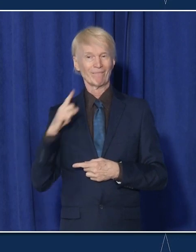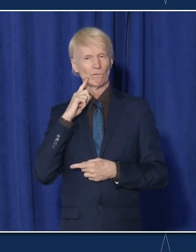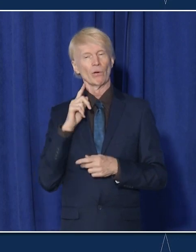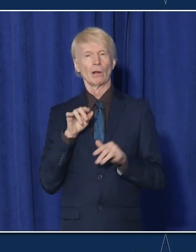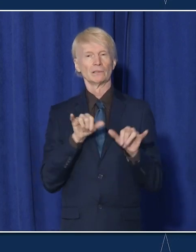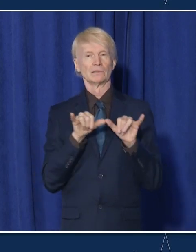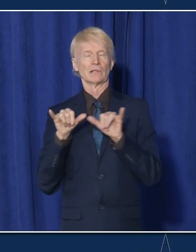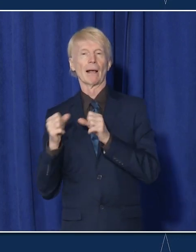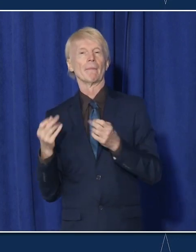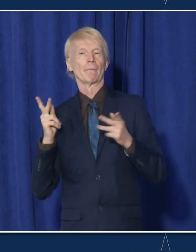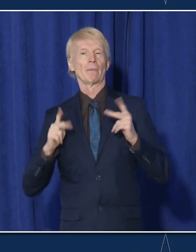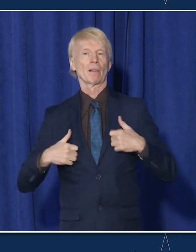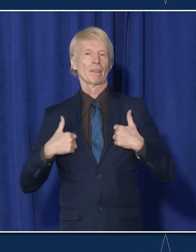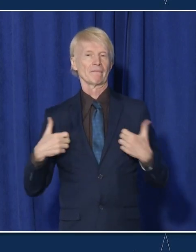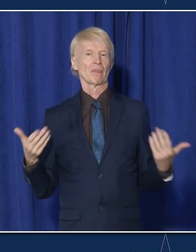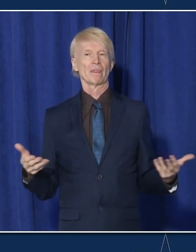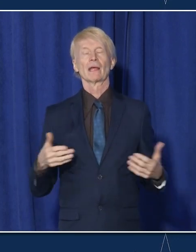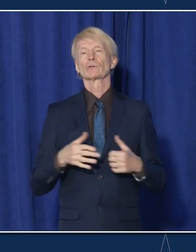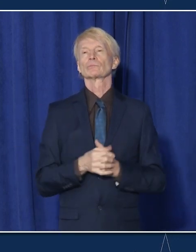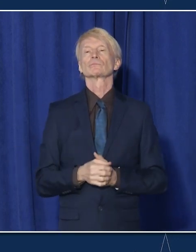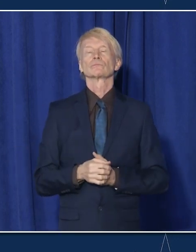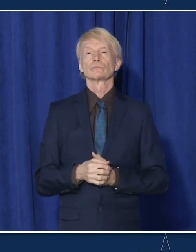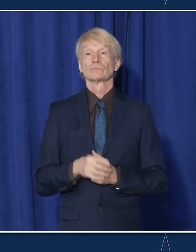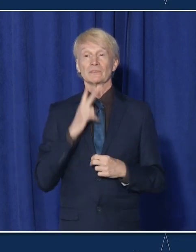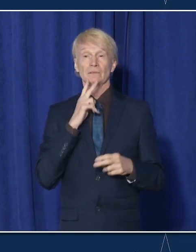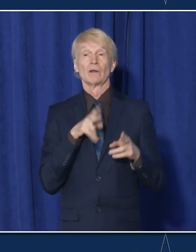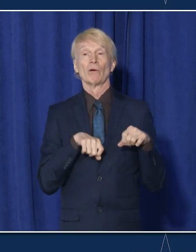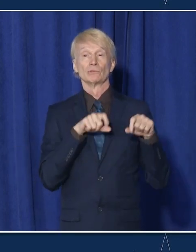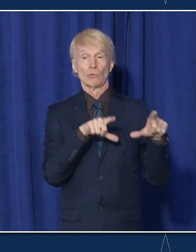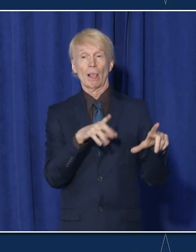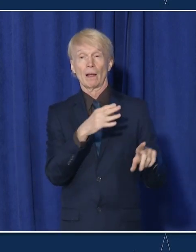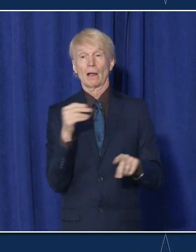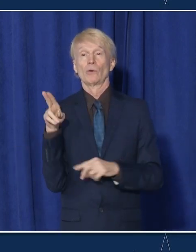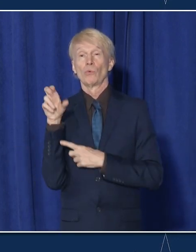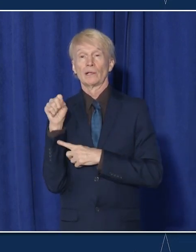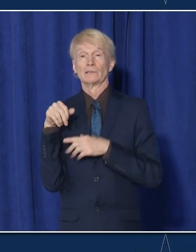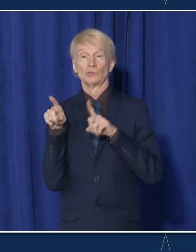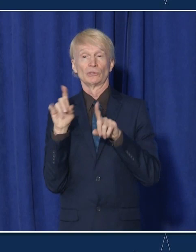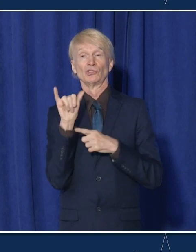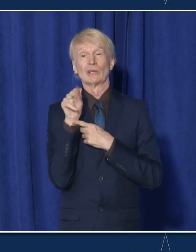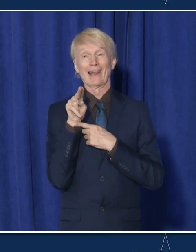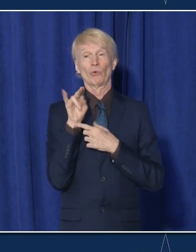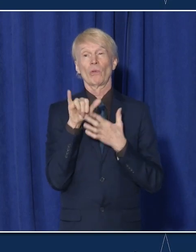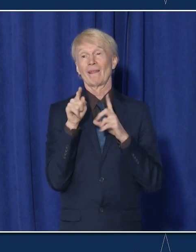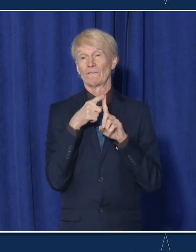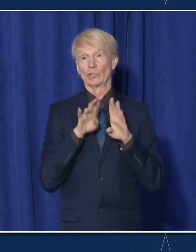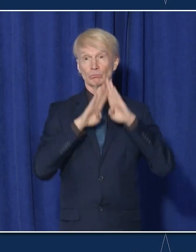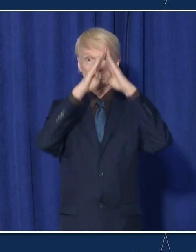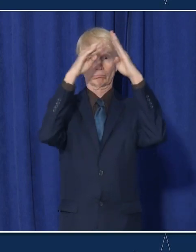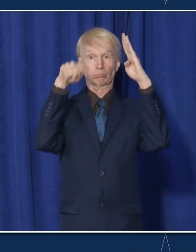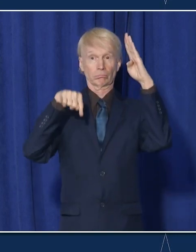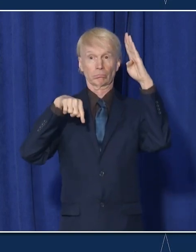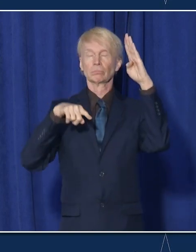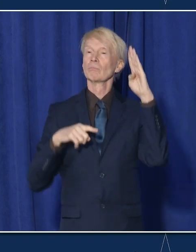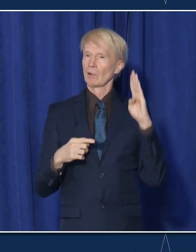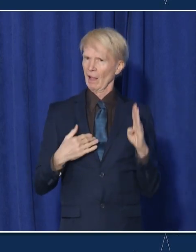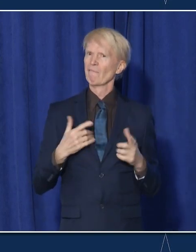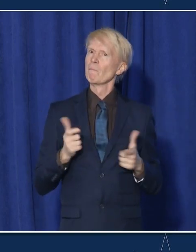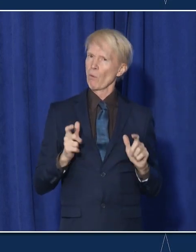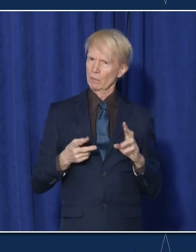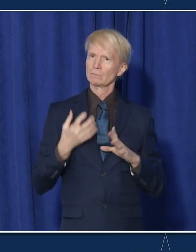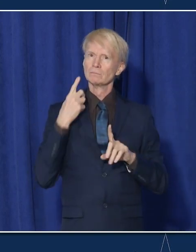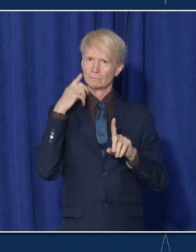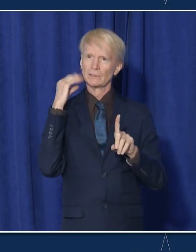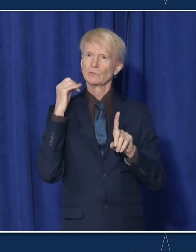the population. And you see that in both Australia and the US in January, that's that first surge, we both had a big